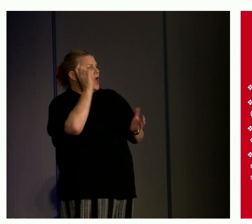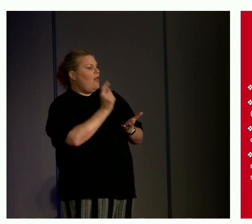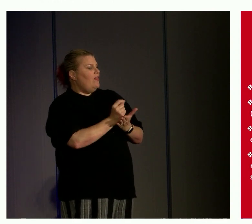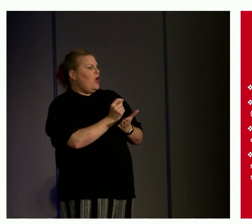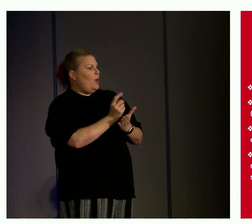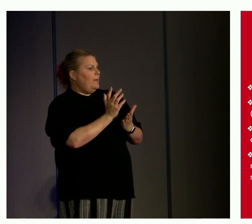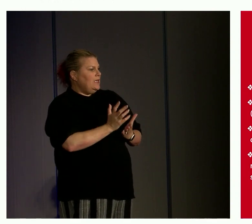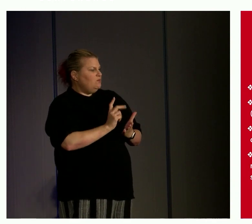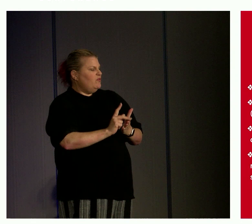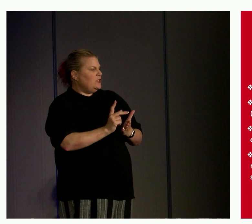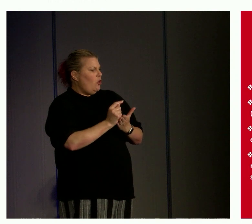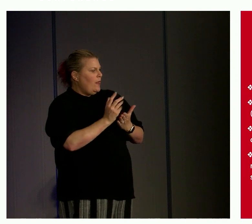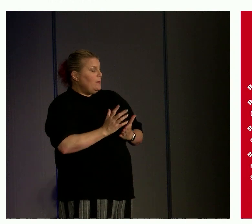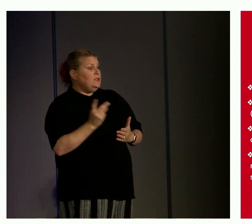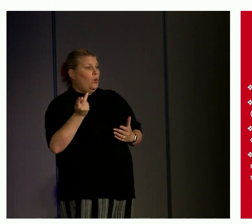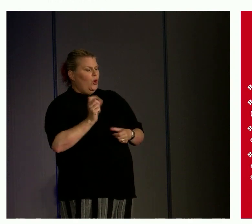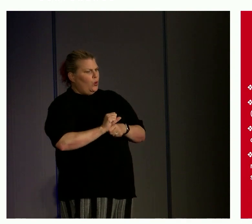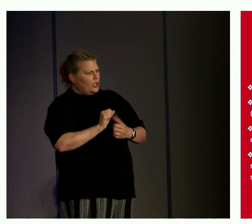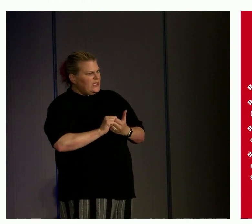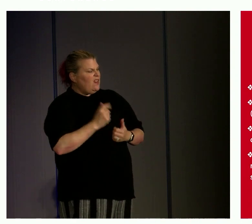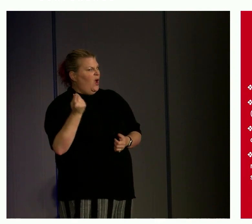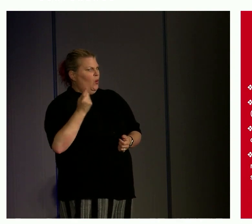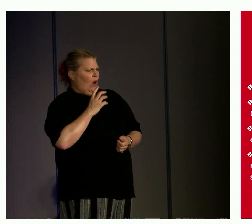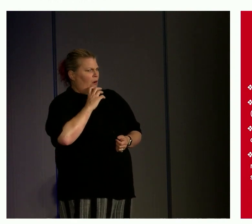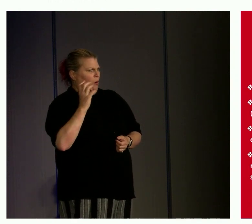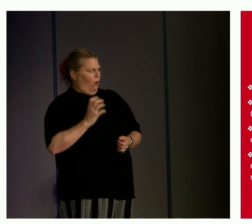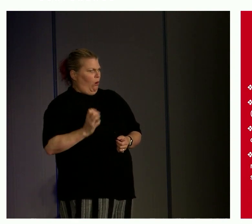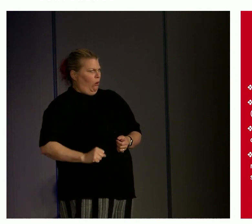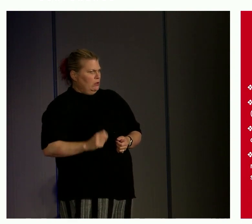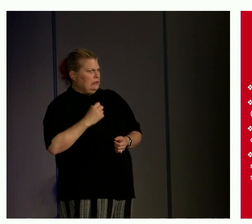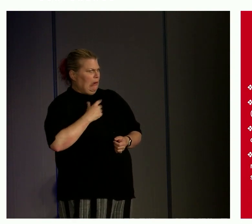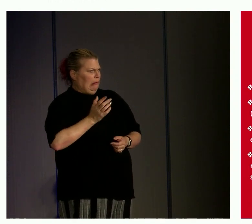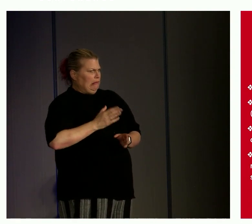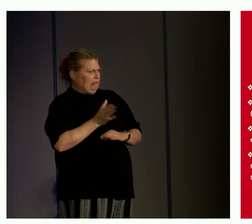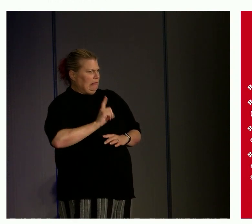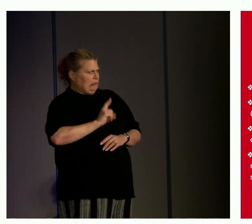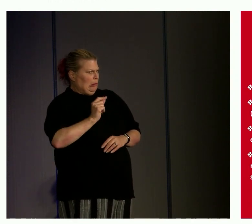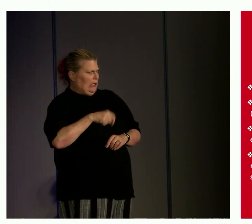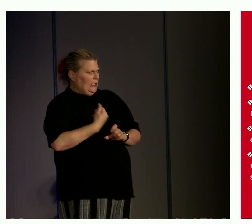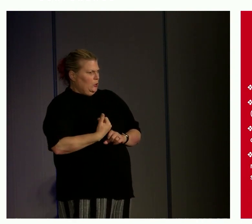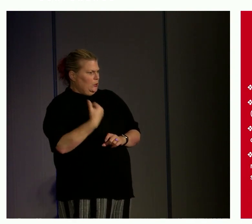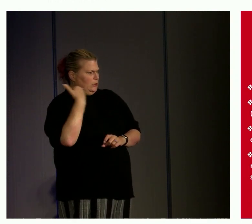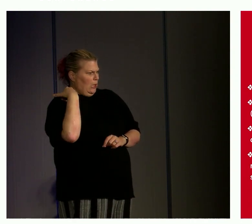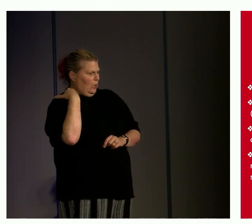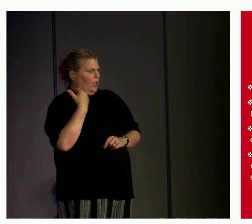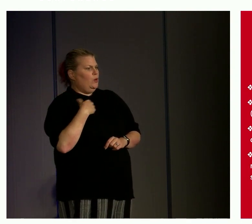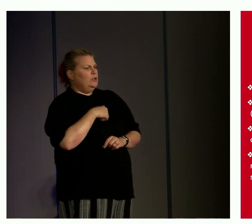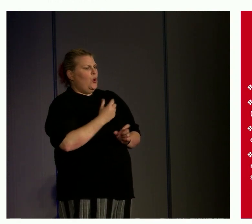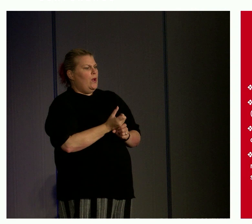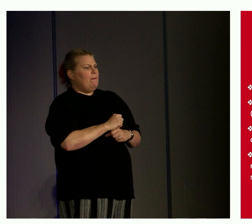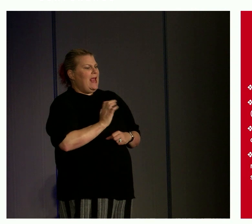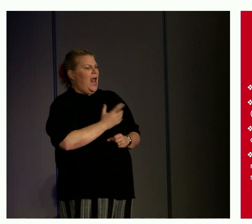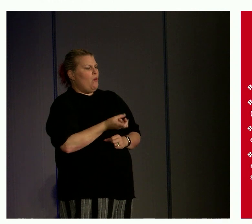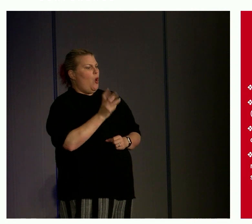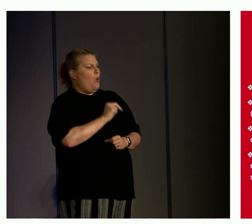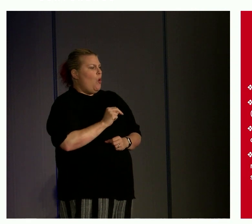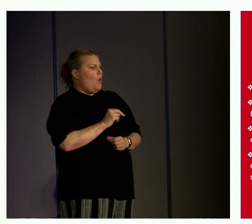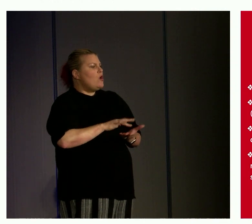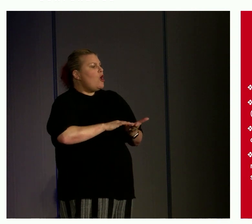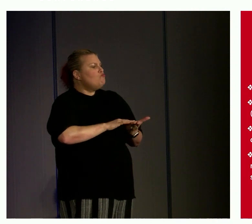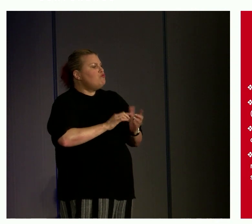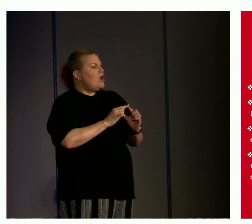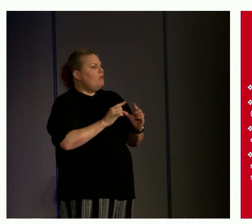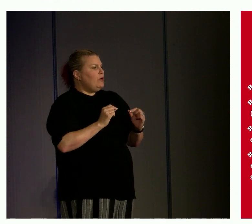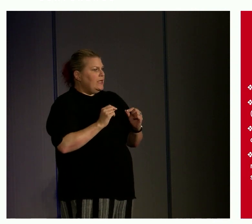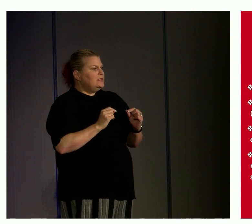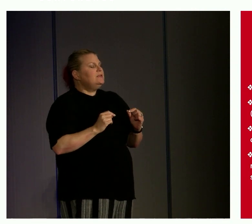together, and we are quite old, so 20 years ago, we made our own Braille bricks by cutting the